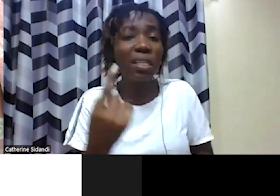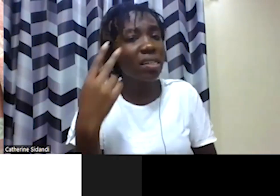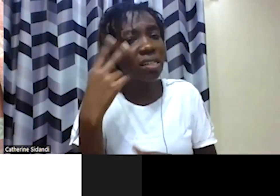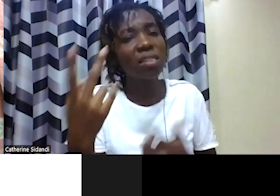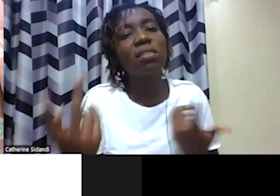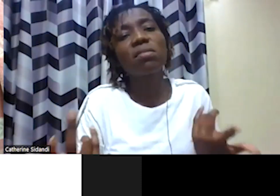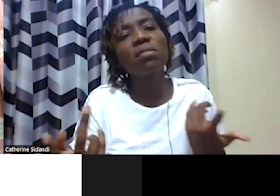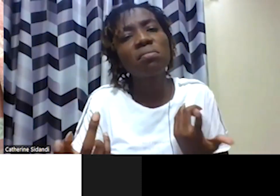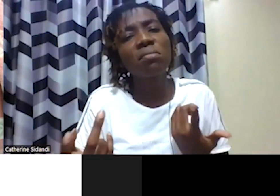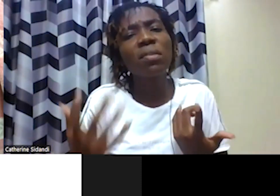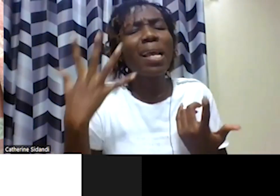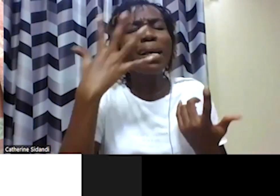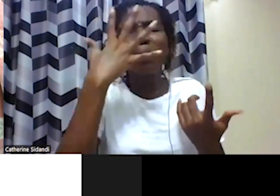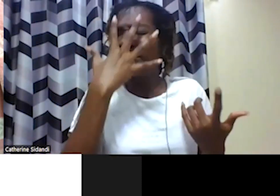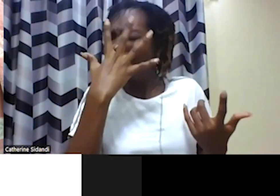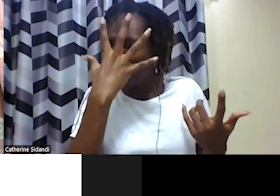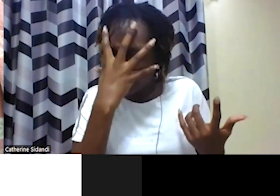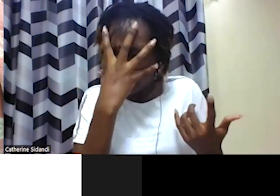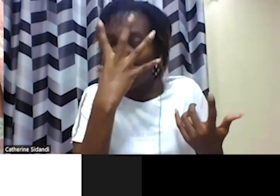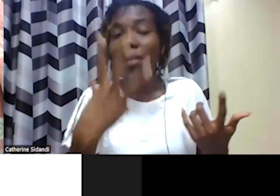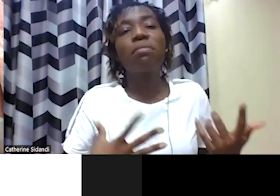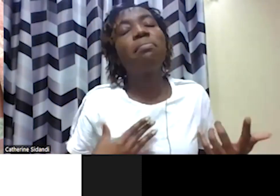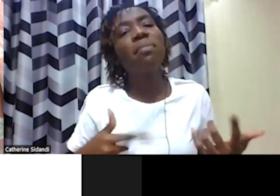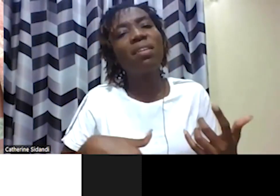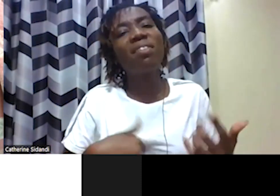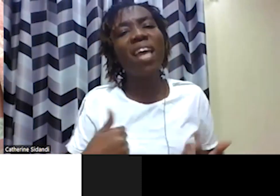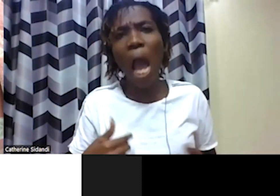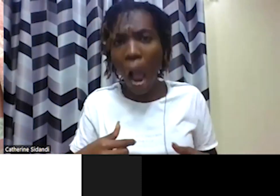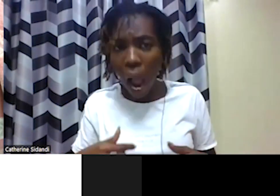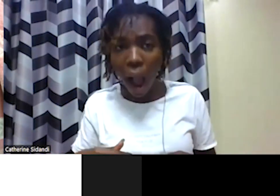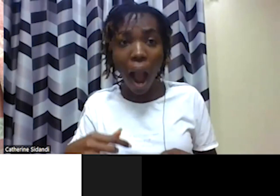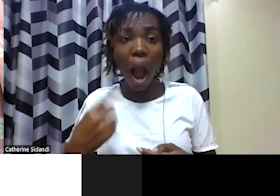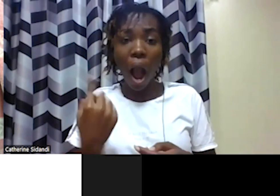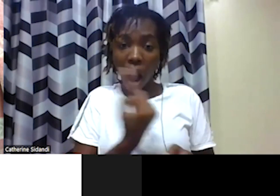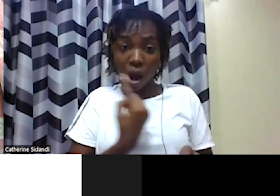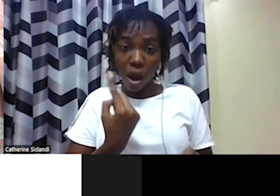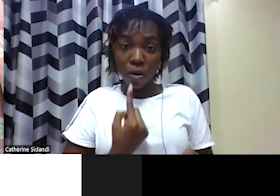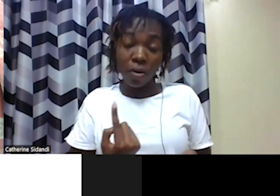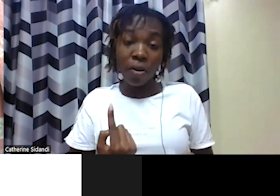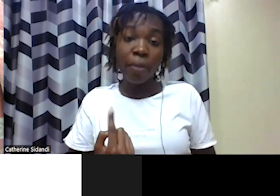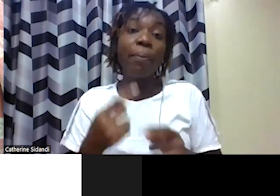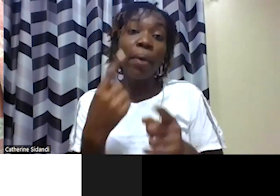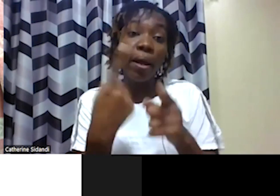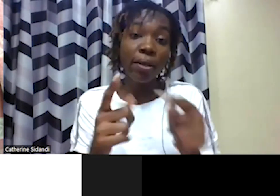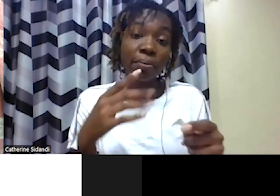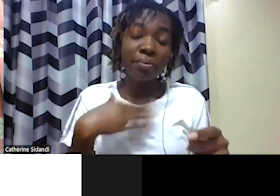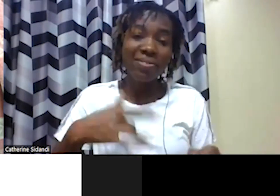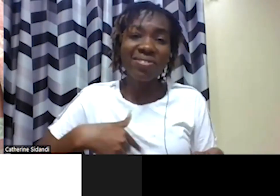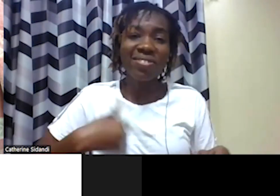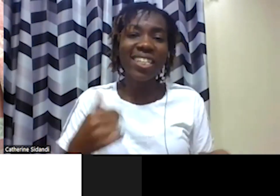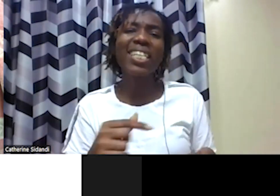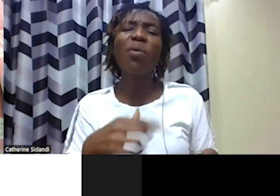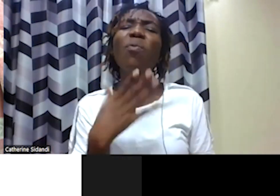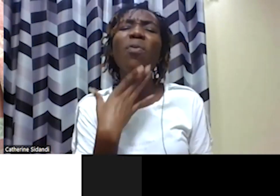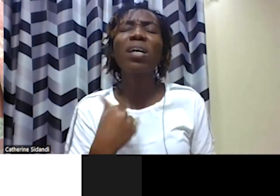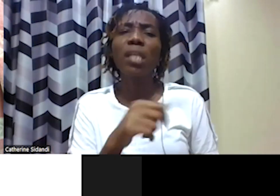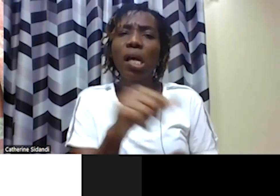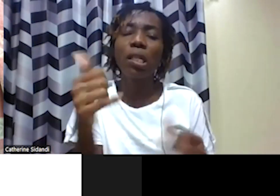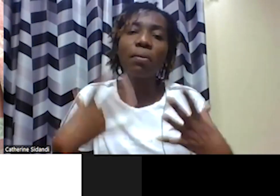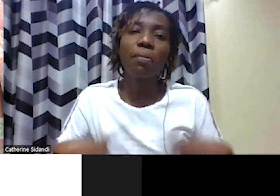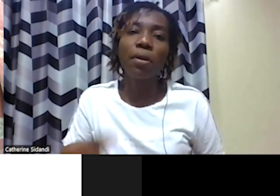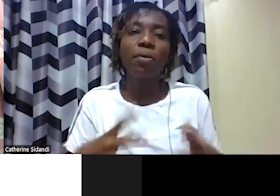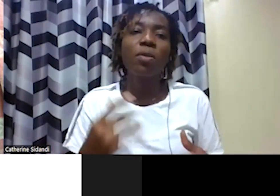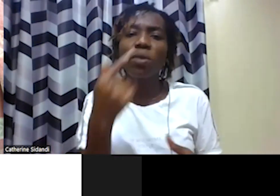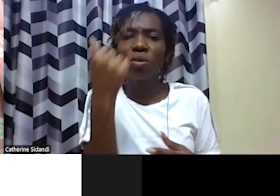the embarrassment that I felt that I was the odd one out. And I felt I need others. It was a bit lonely there. I